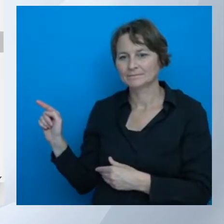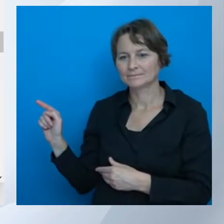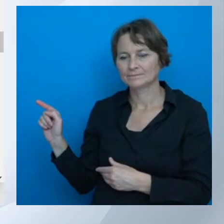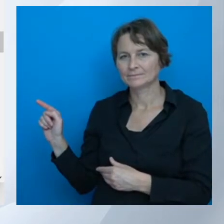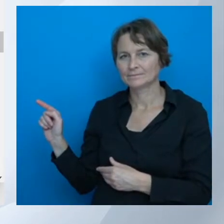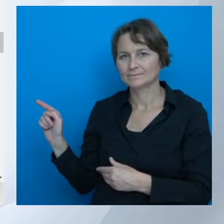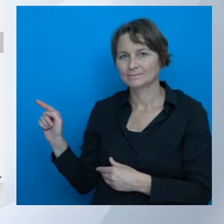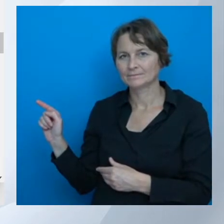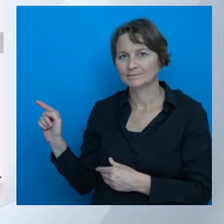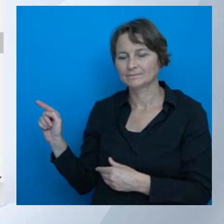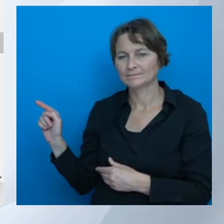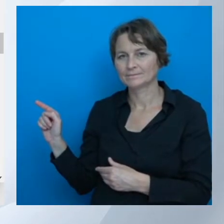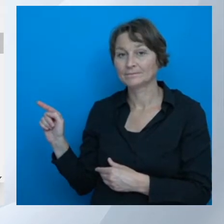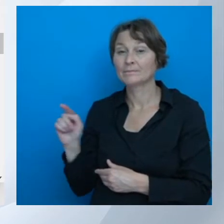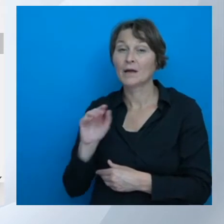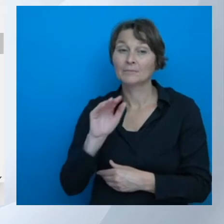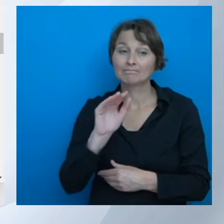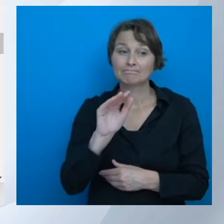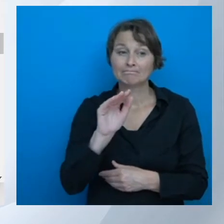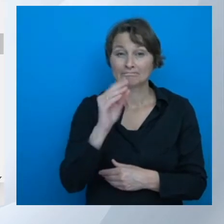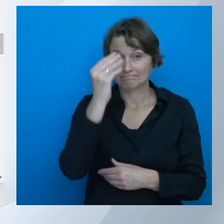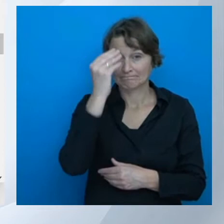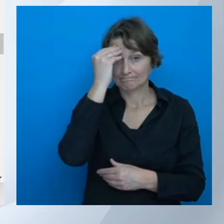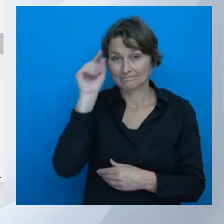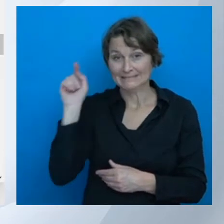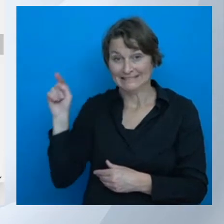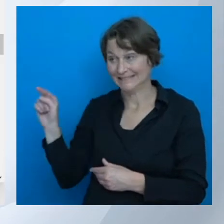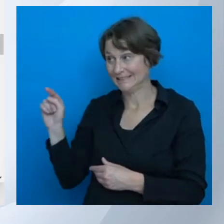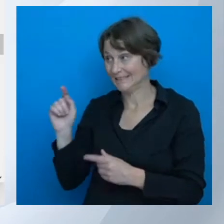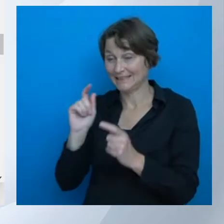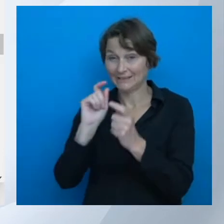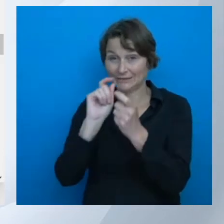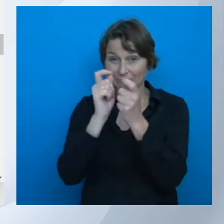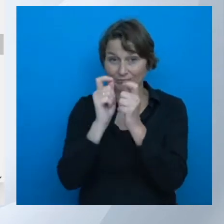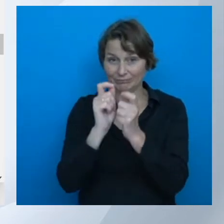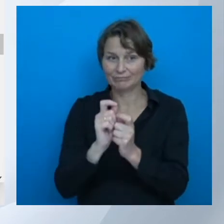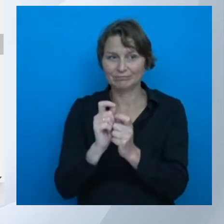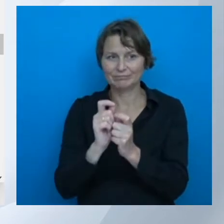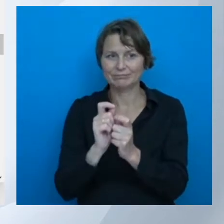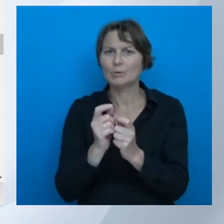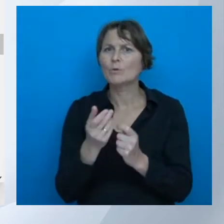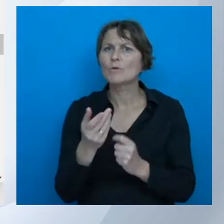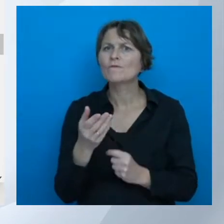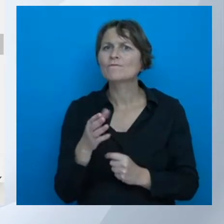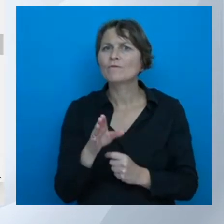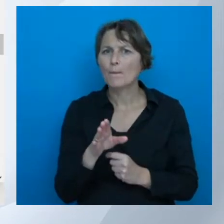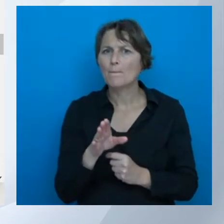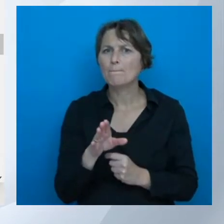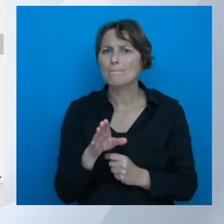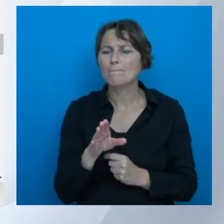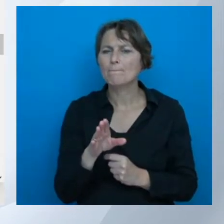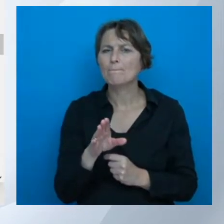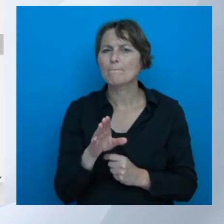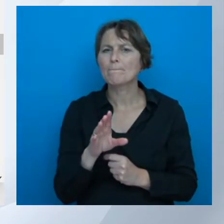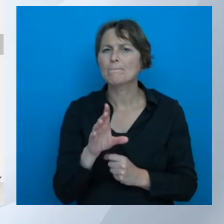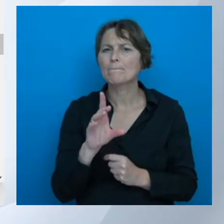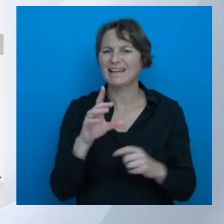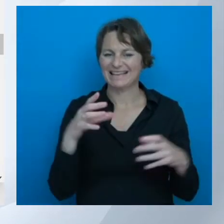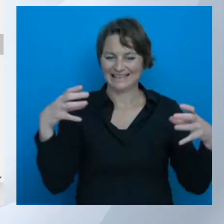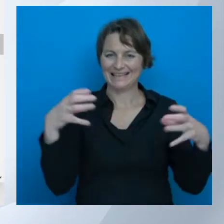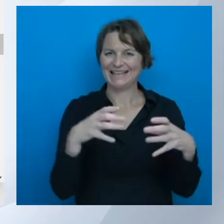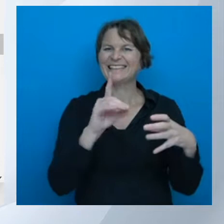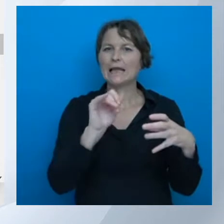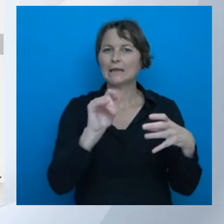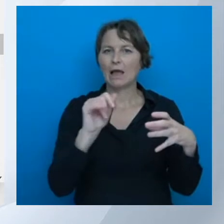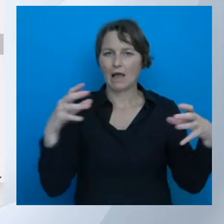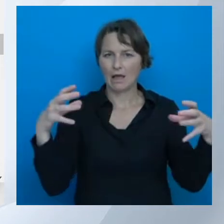And you have to remember that this configuration is built from the data set and the model that we